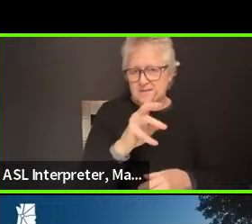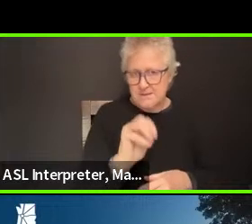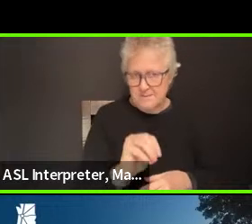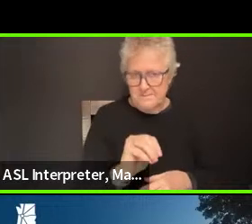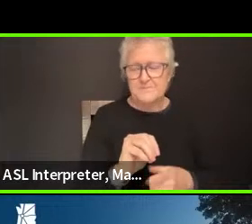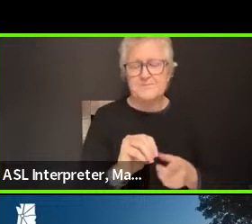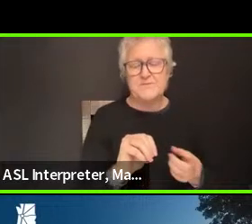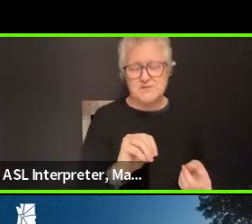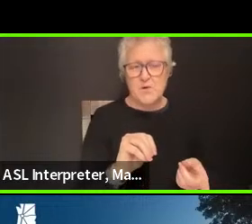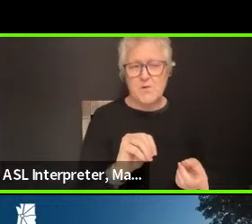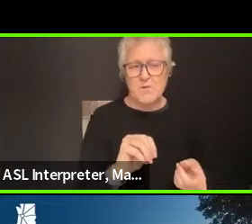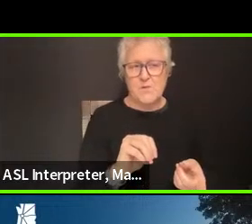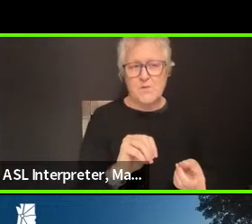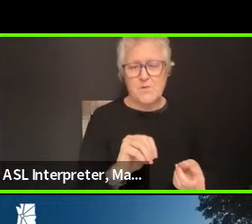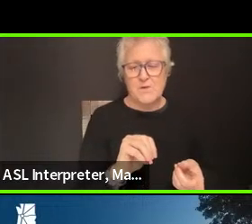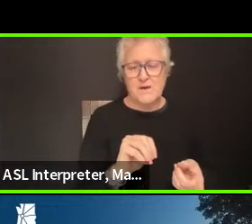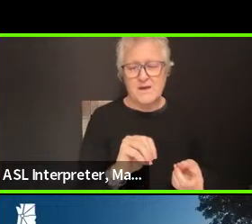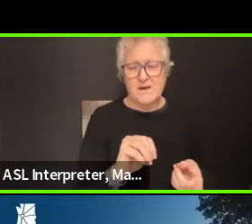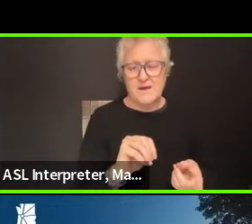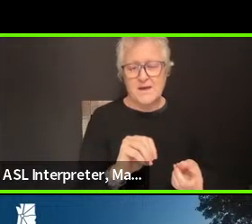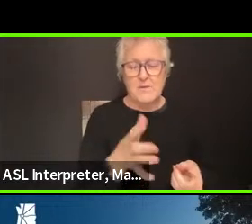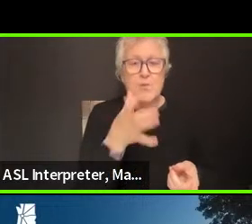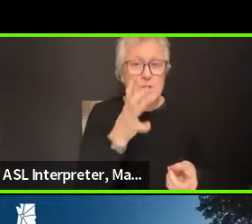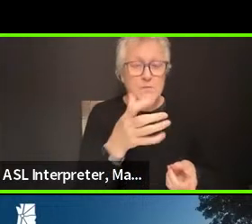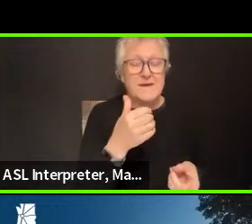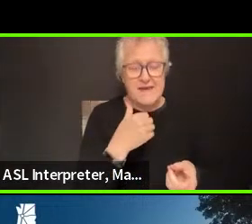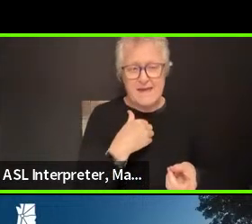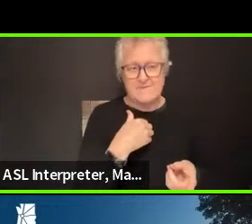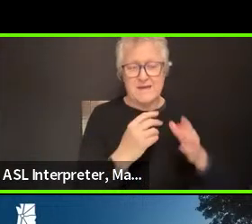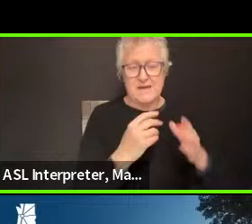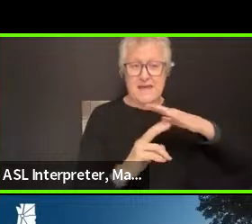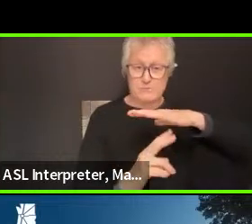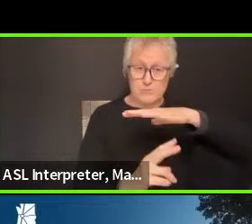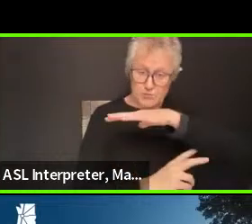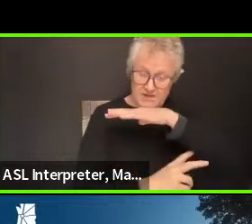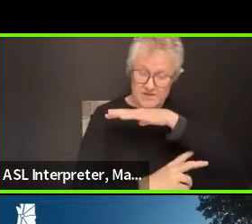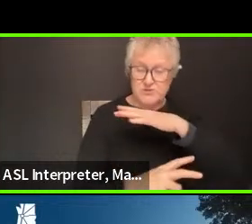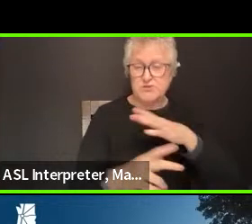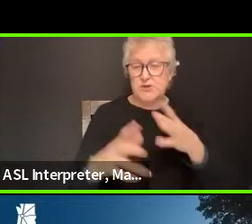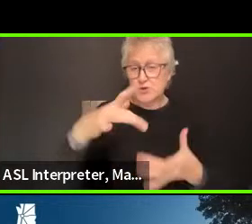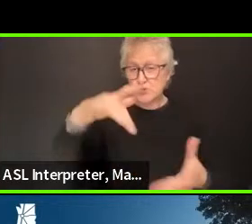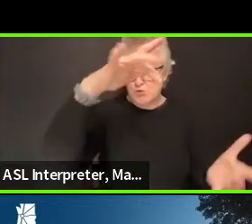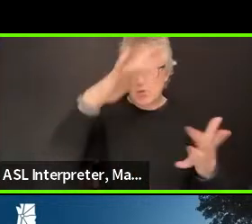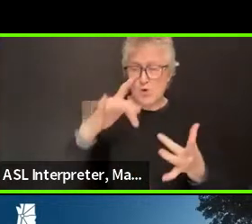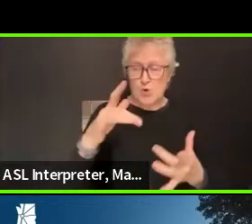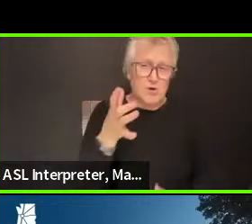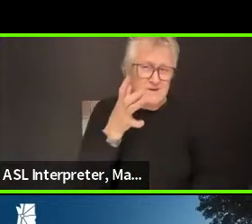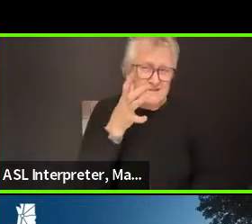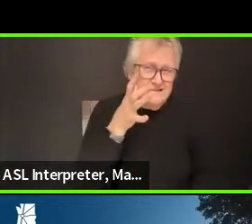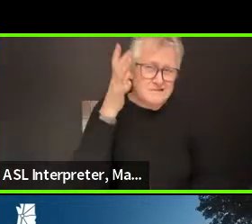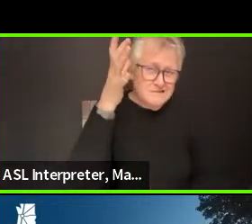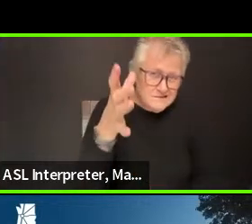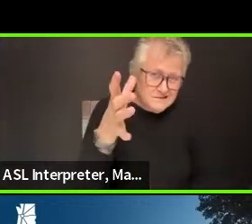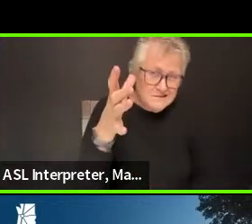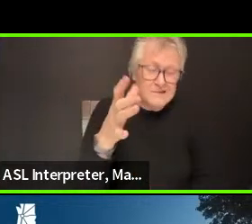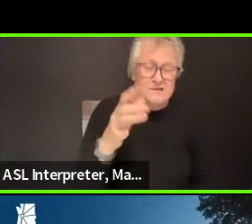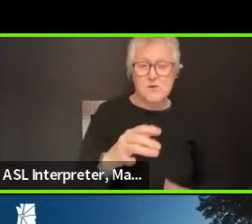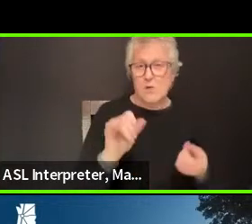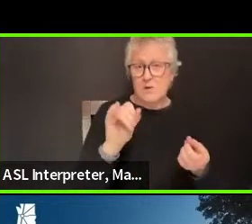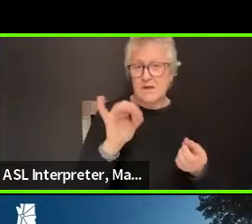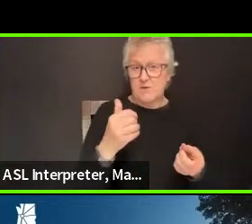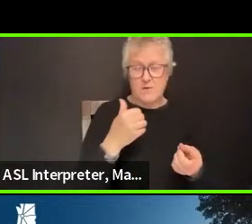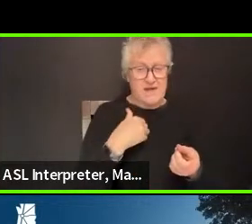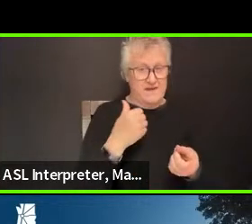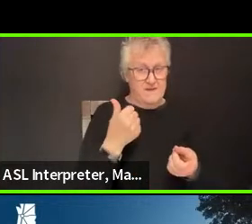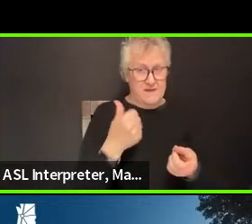a bridge area tour. And so if you have any multilingual outlets that you all are aware of, feel free to forward them our